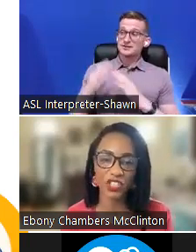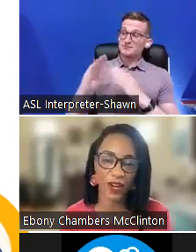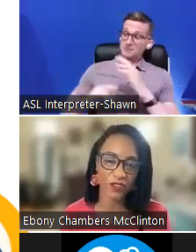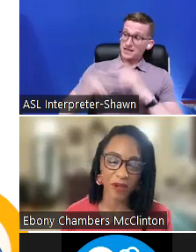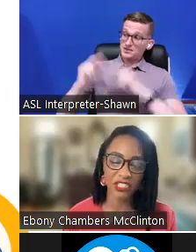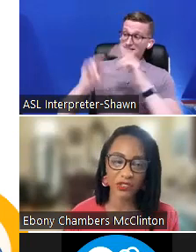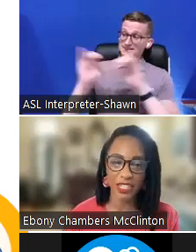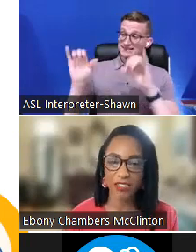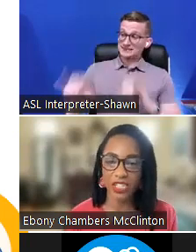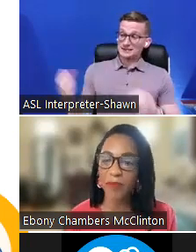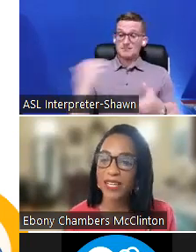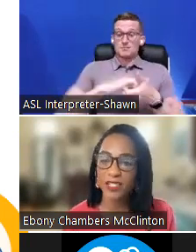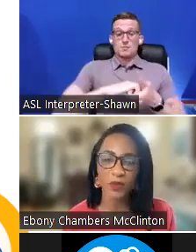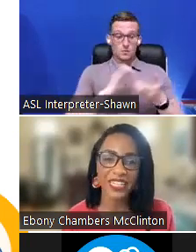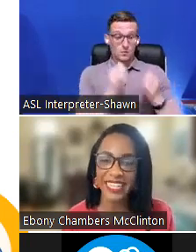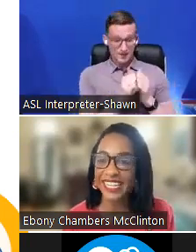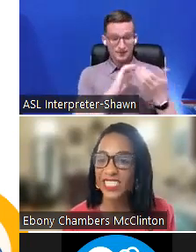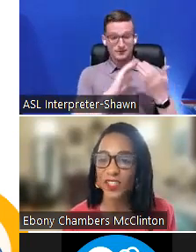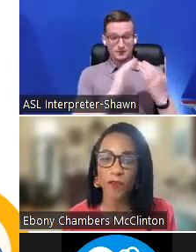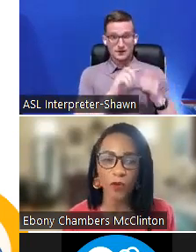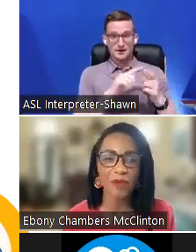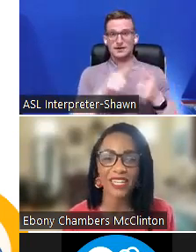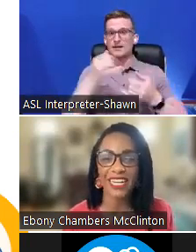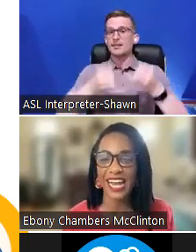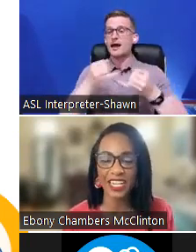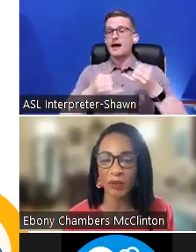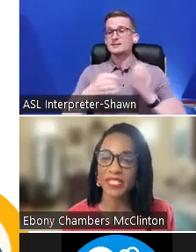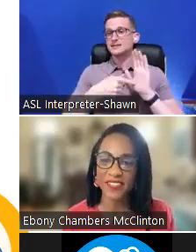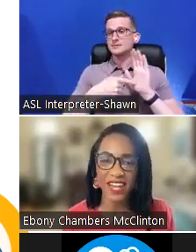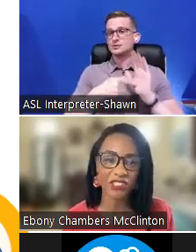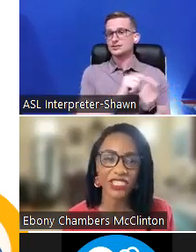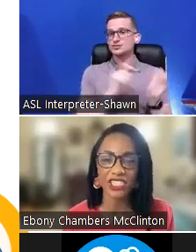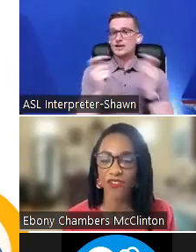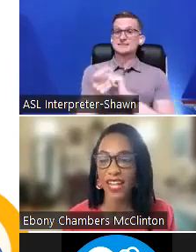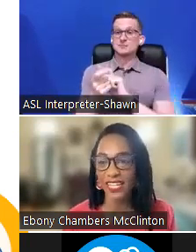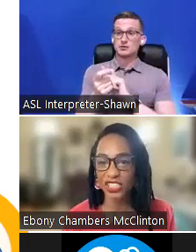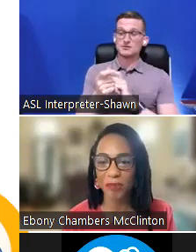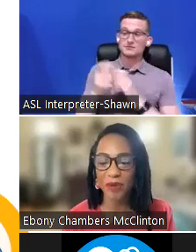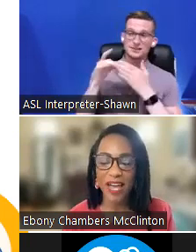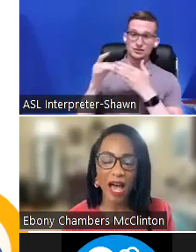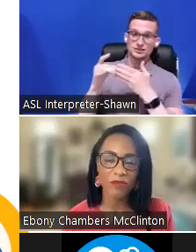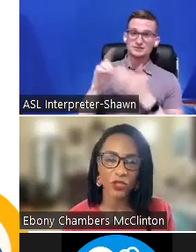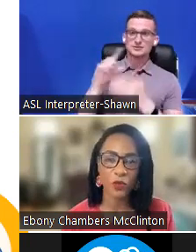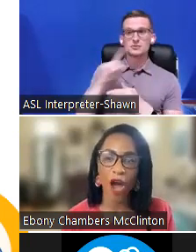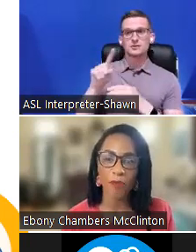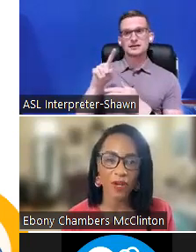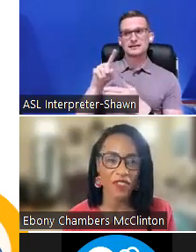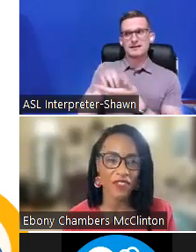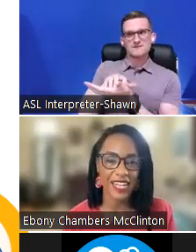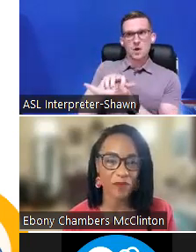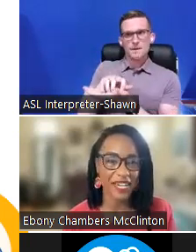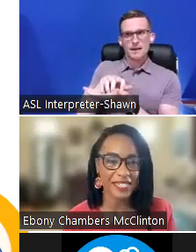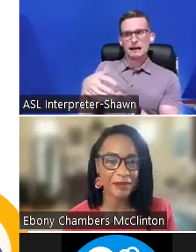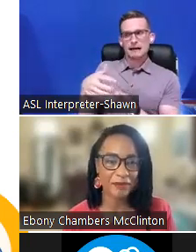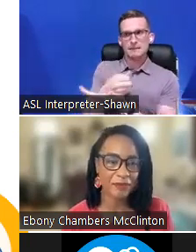demonstrating transformational leadership. So really leaning into the vulnerability and using that intersectional allyship to operate within